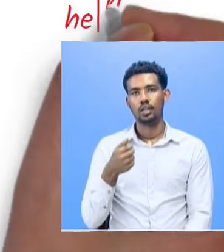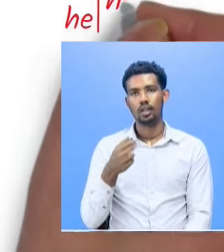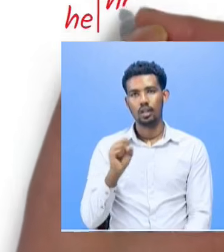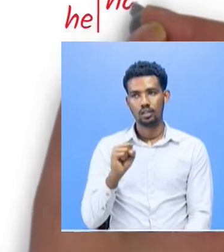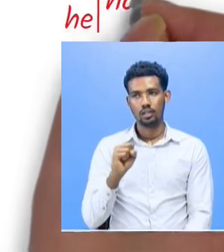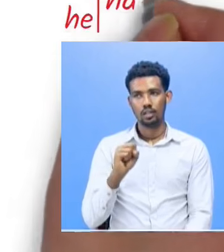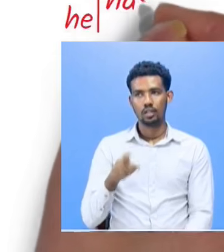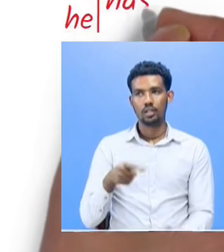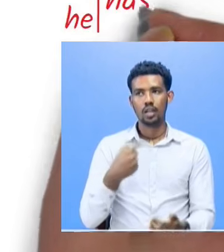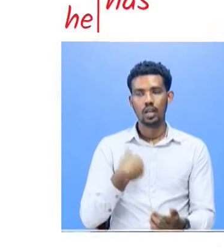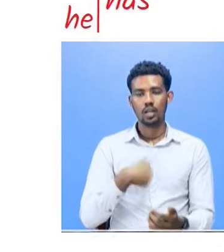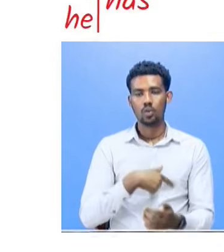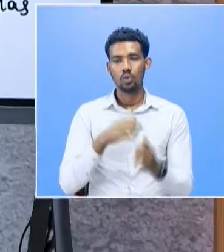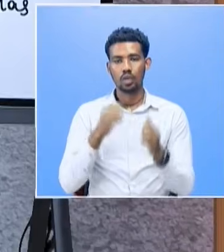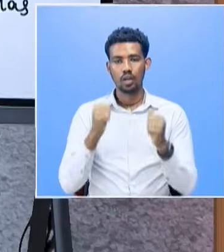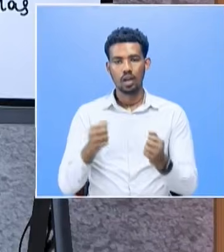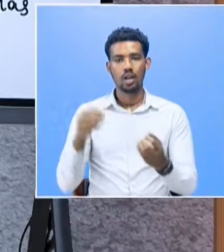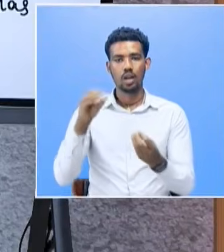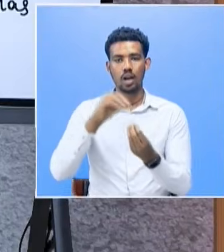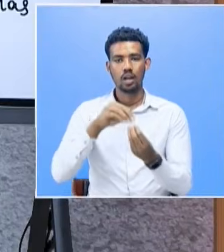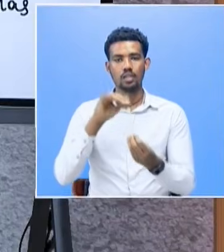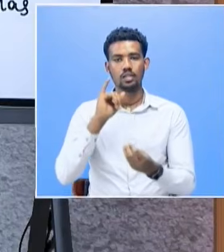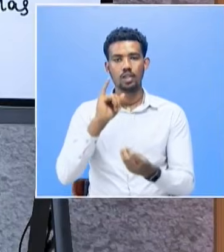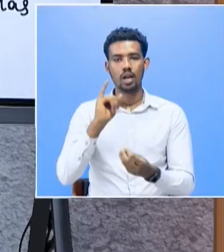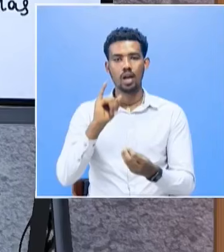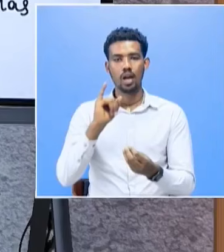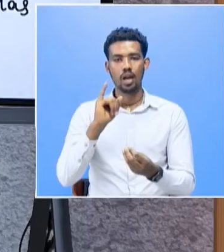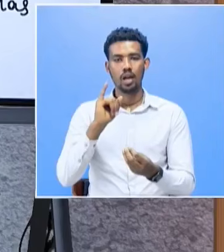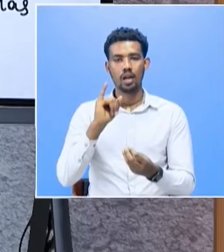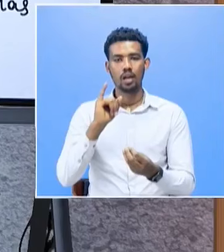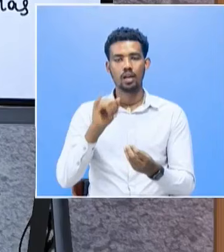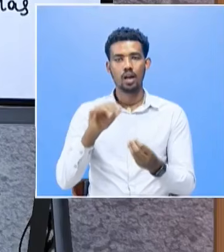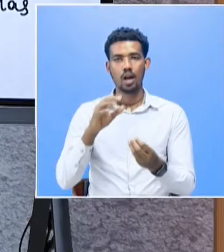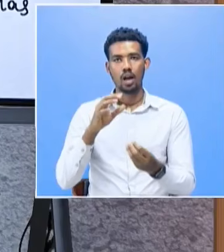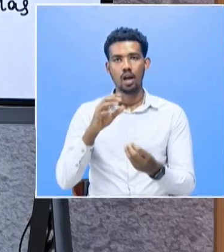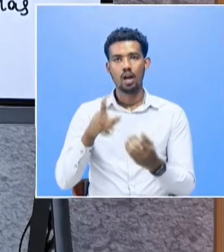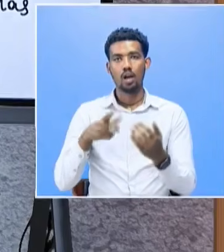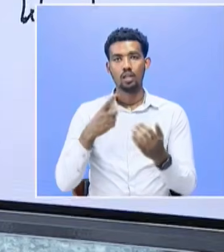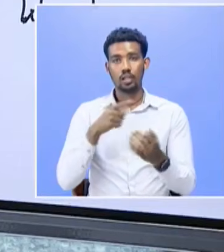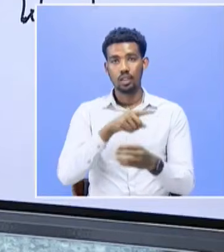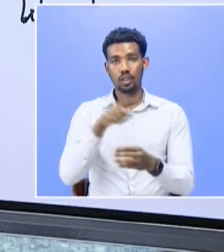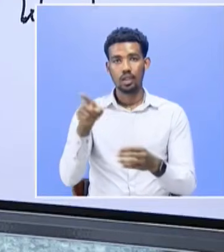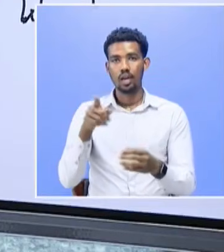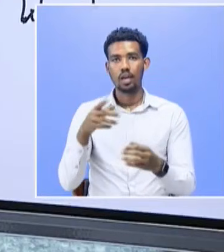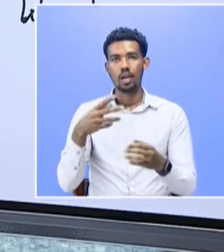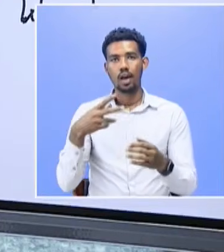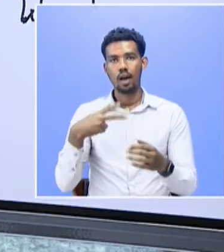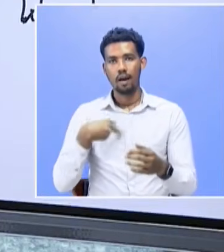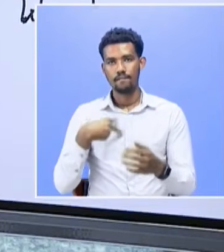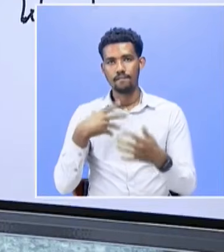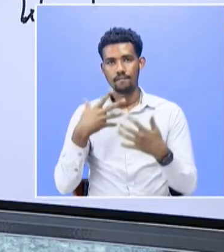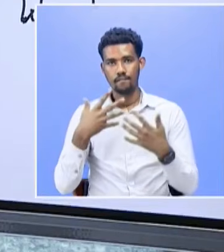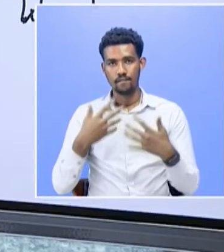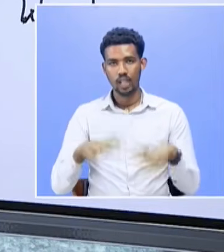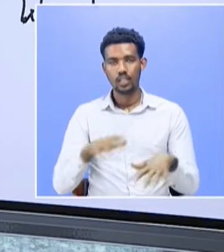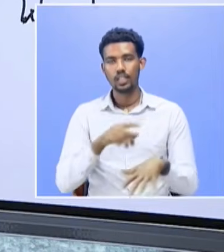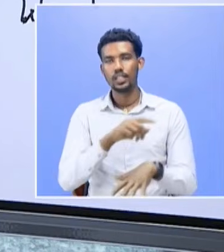we can add I here. So they have finished